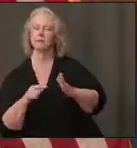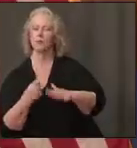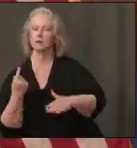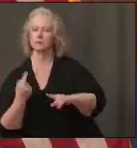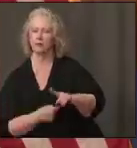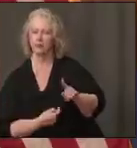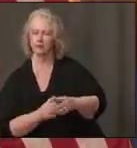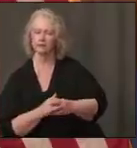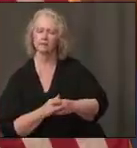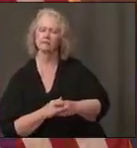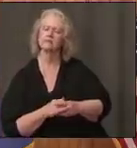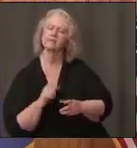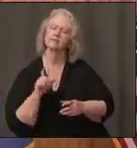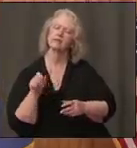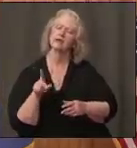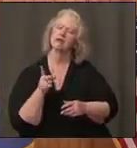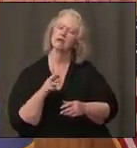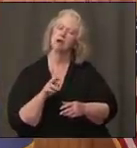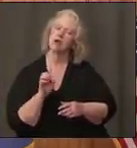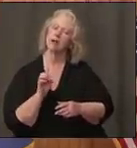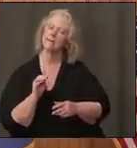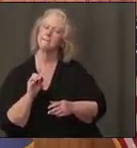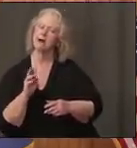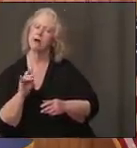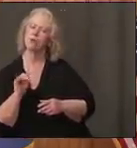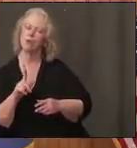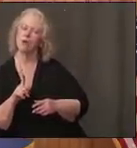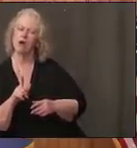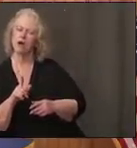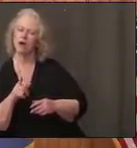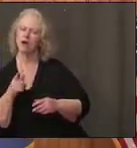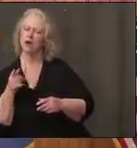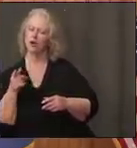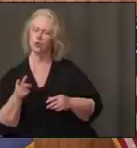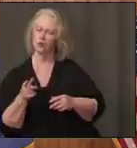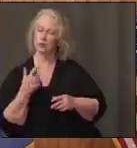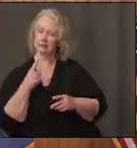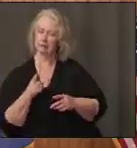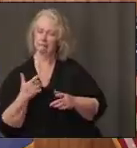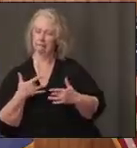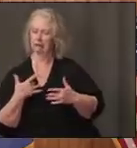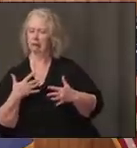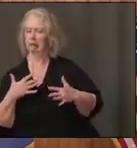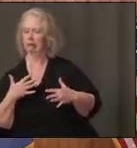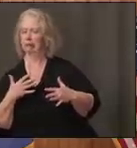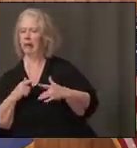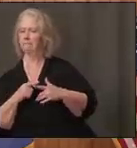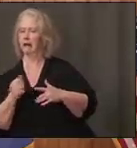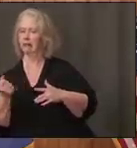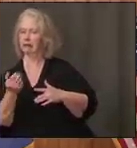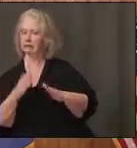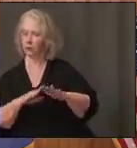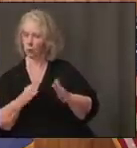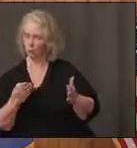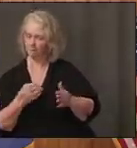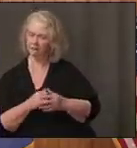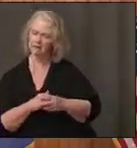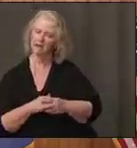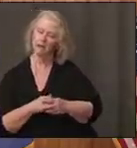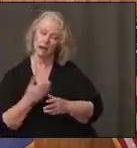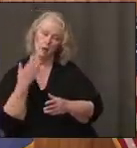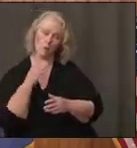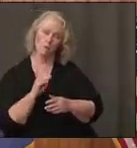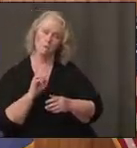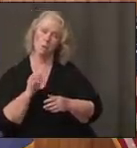Thank you. And Dr. Emanuel, you said that you would be personally nervous about casinos opening. And I know Mohegan